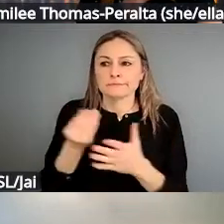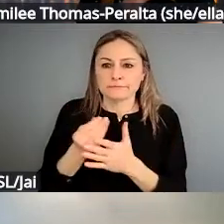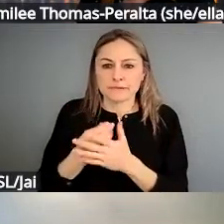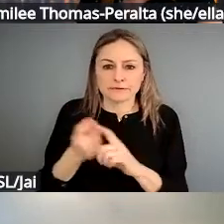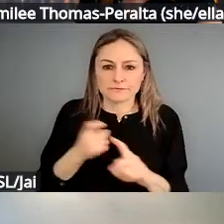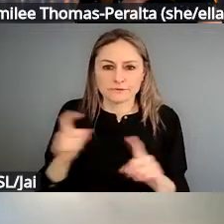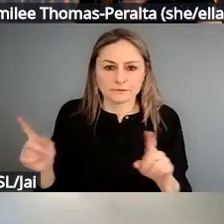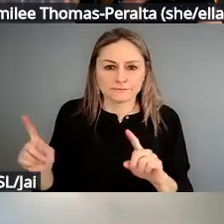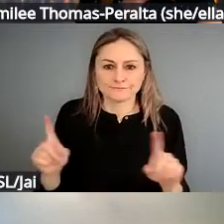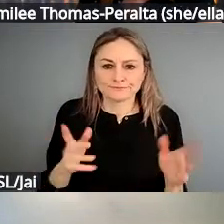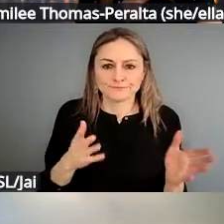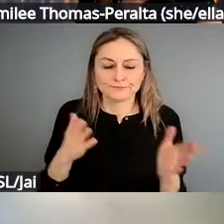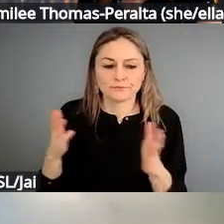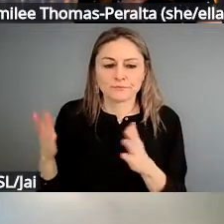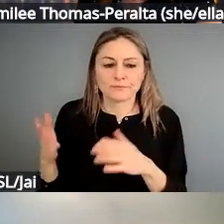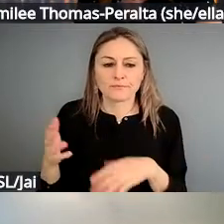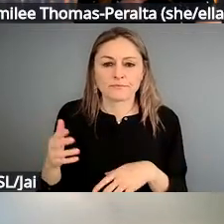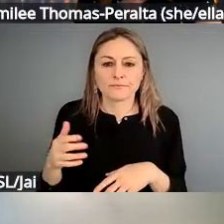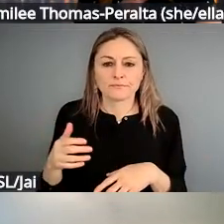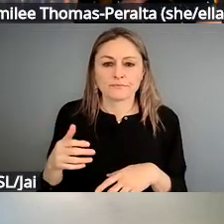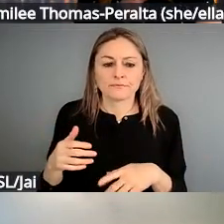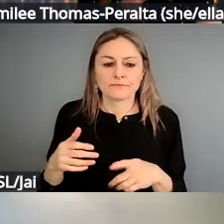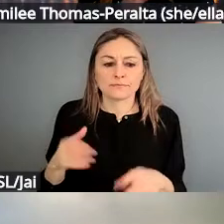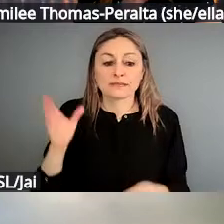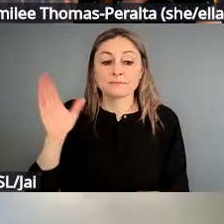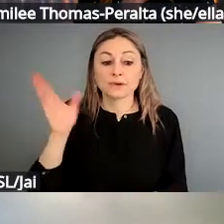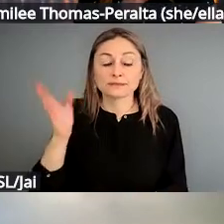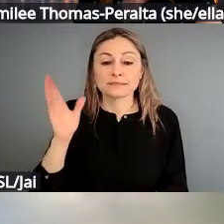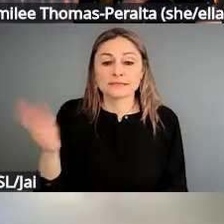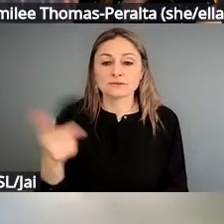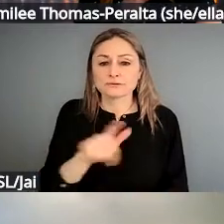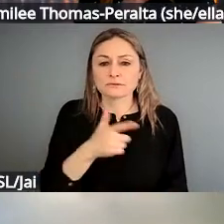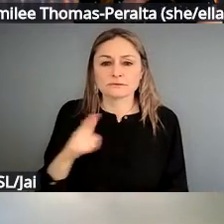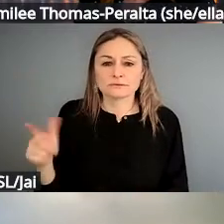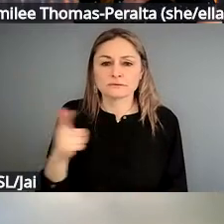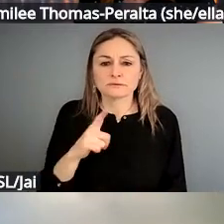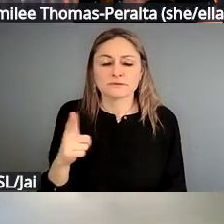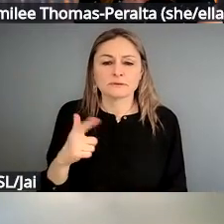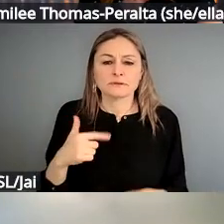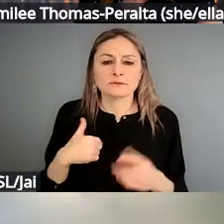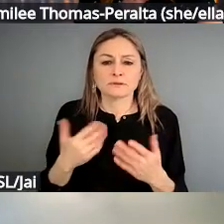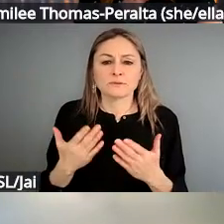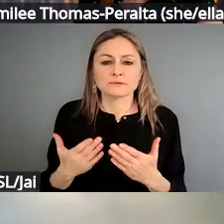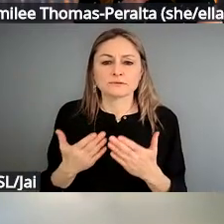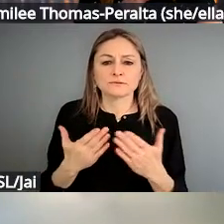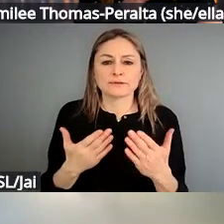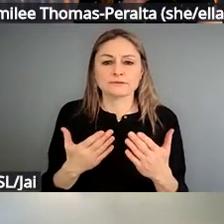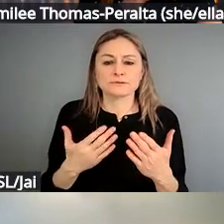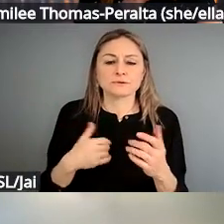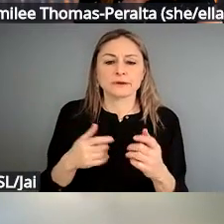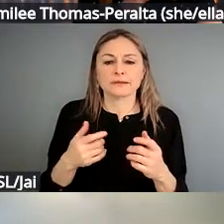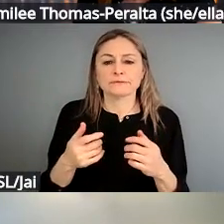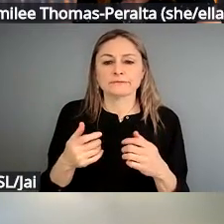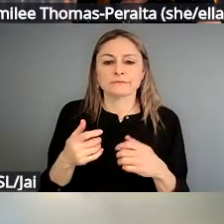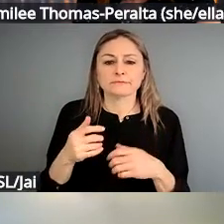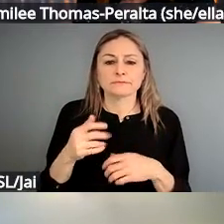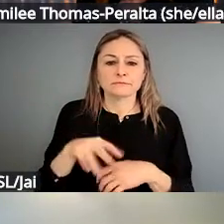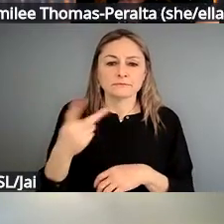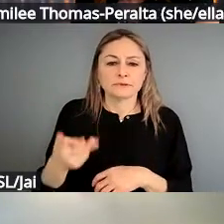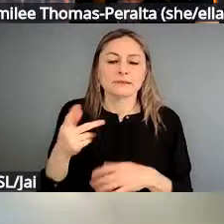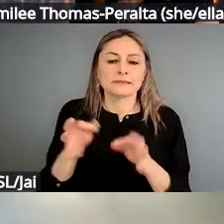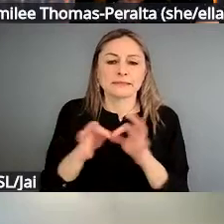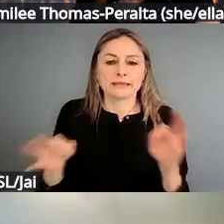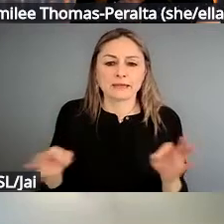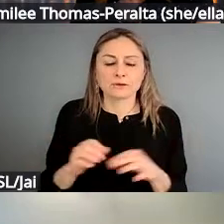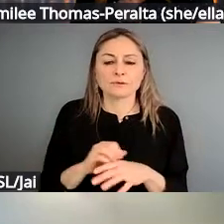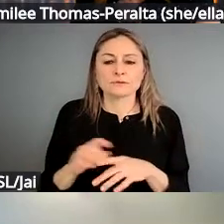The presentations that were going back around is there was a resolution that was bought to revert that language when the board makeup changed a little